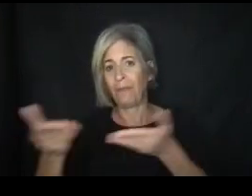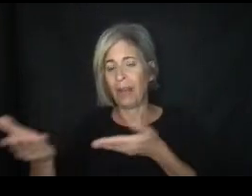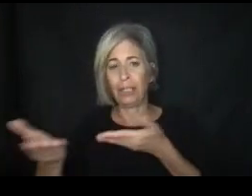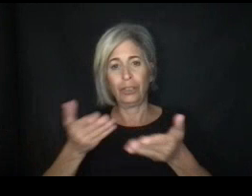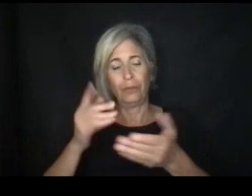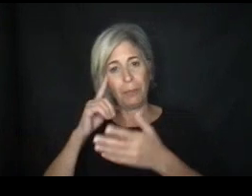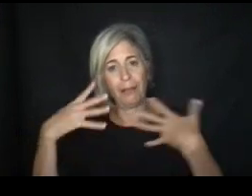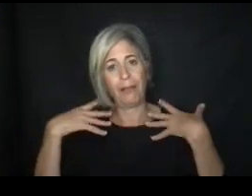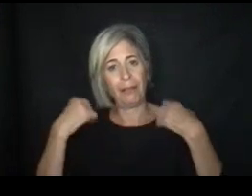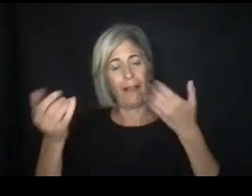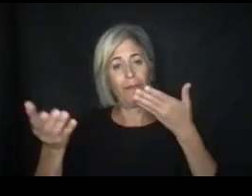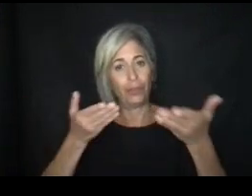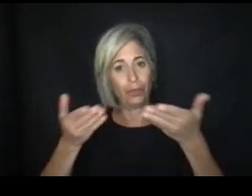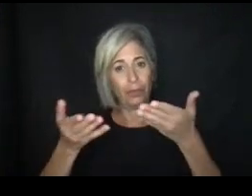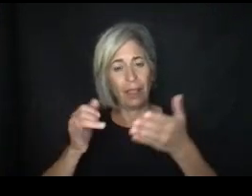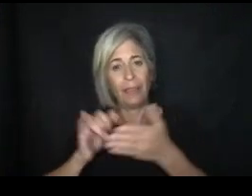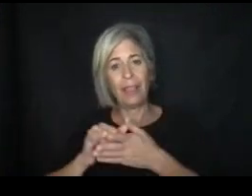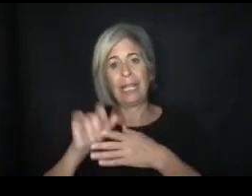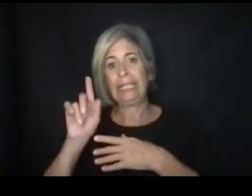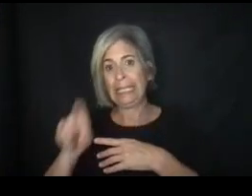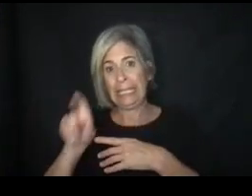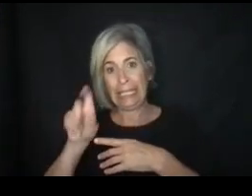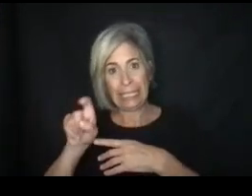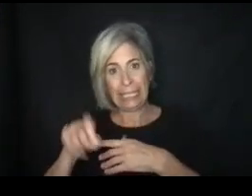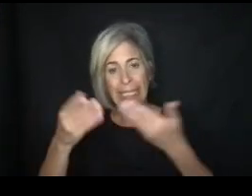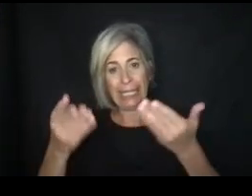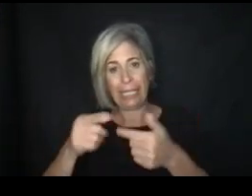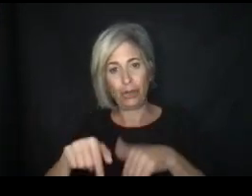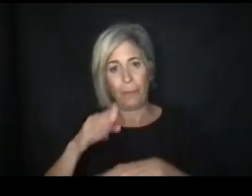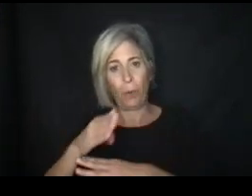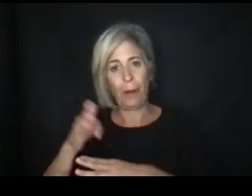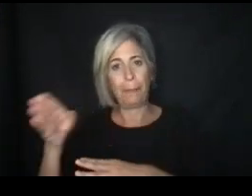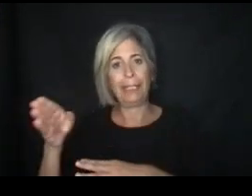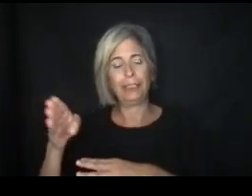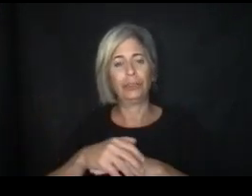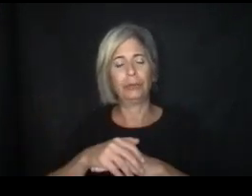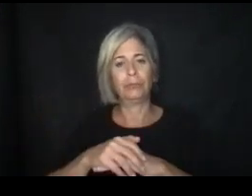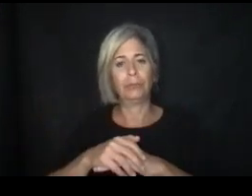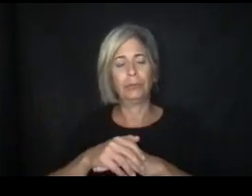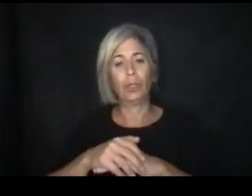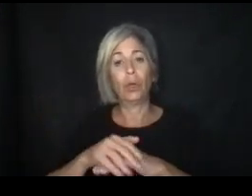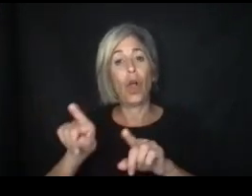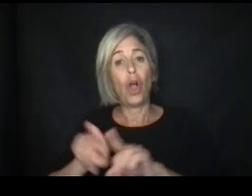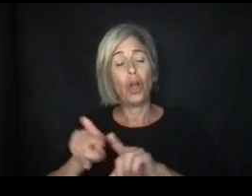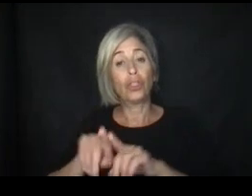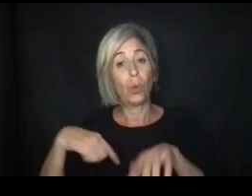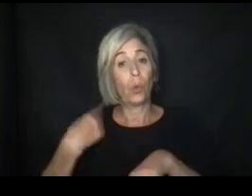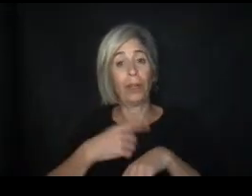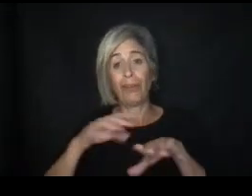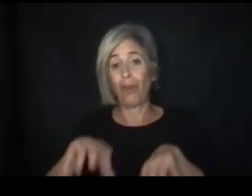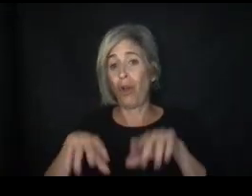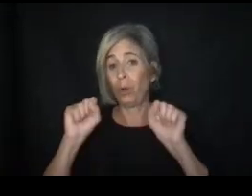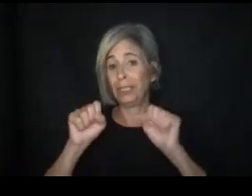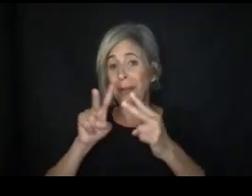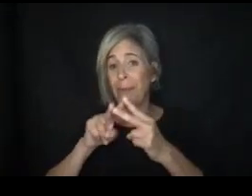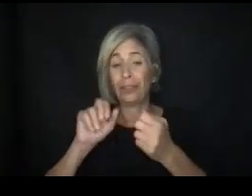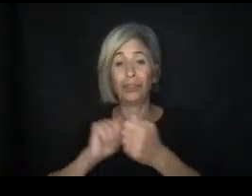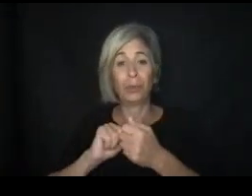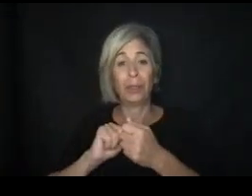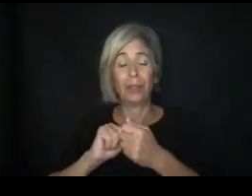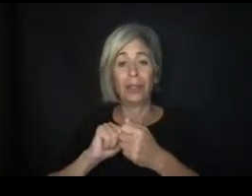health services that is immensely needed in Boynton Beach. TCC is currently hosting, in partnership with the